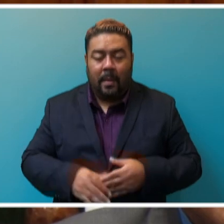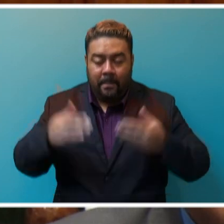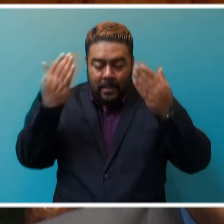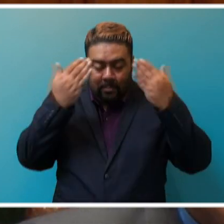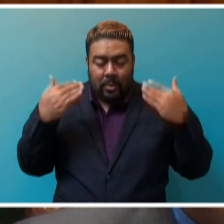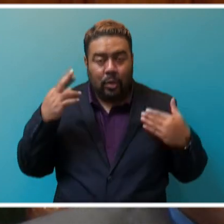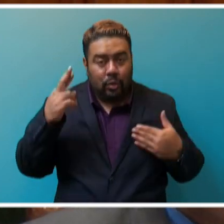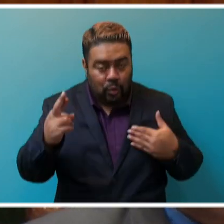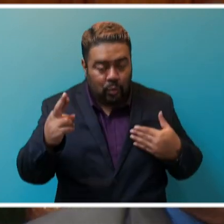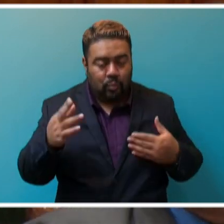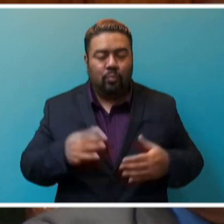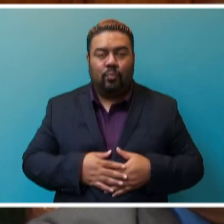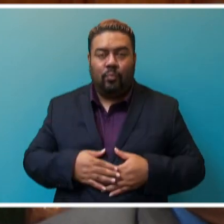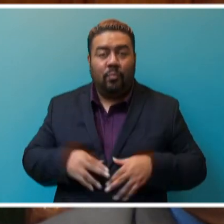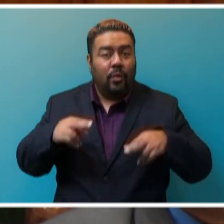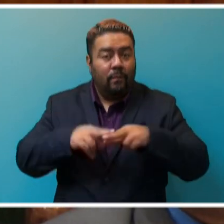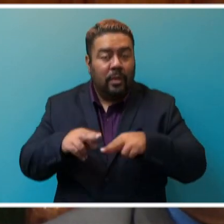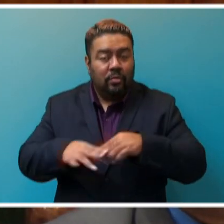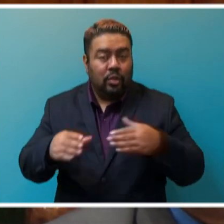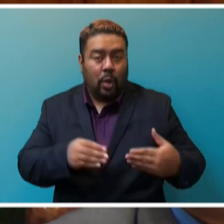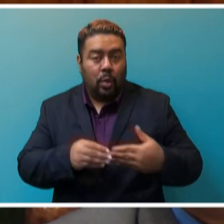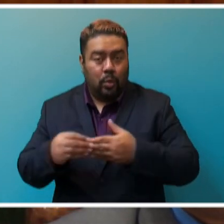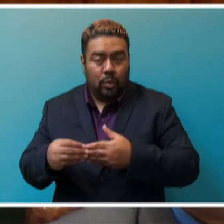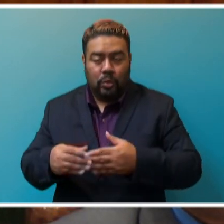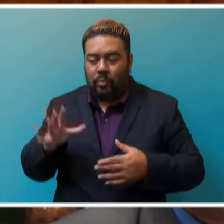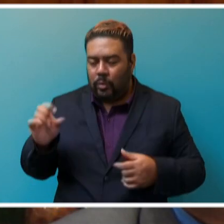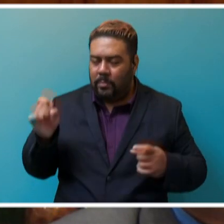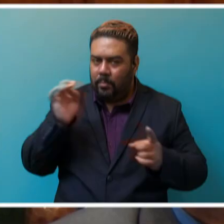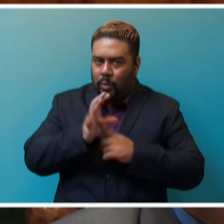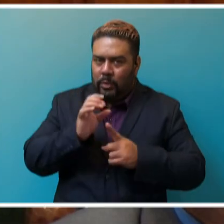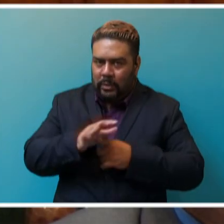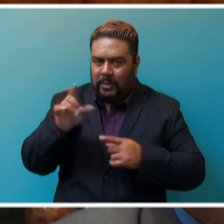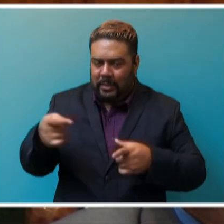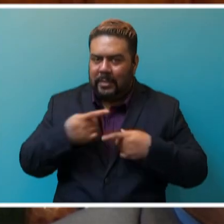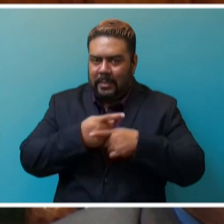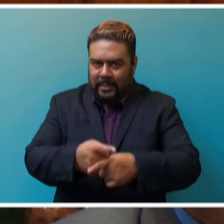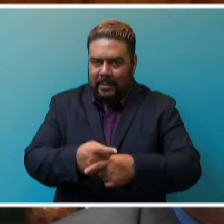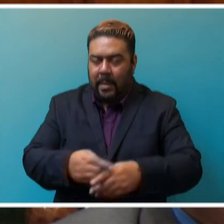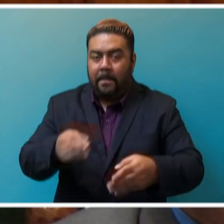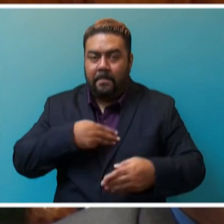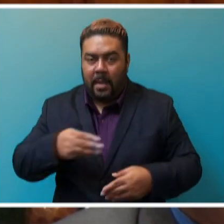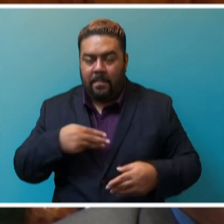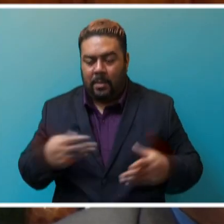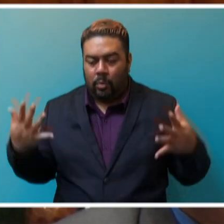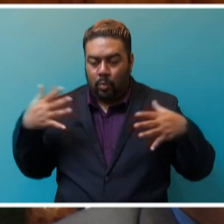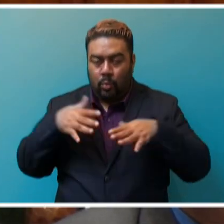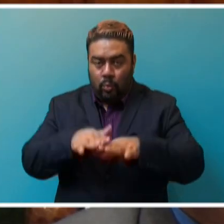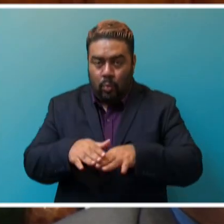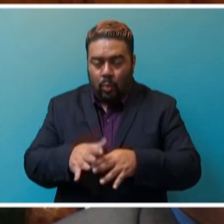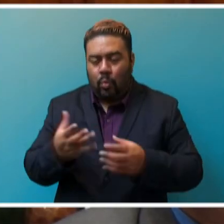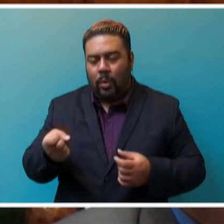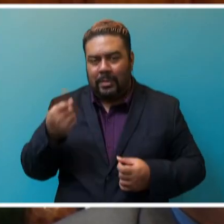sir, Fiji's leadership was instrumental in guiding members towards a